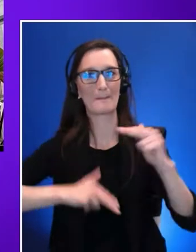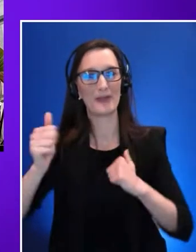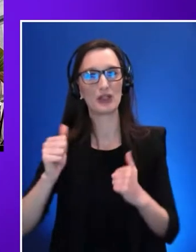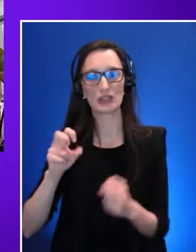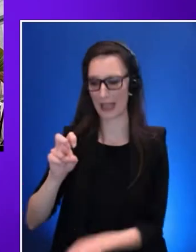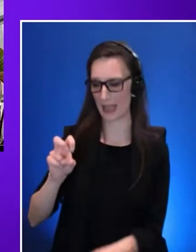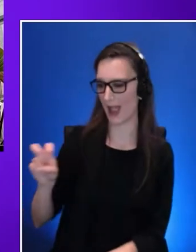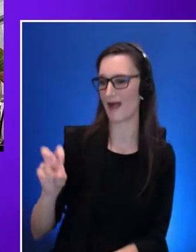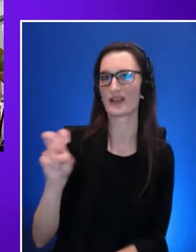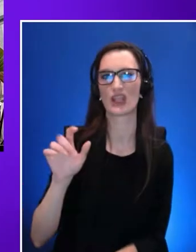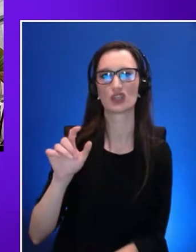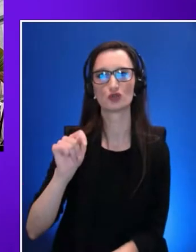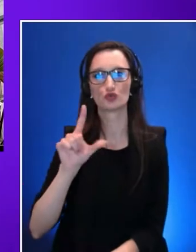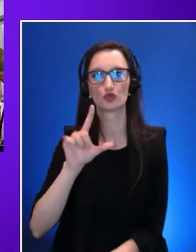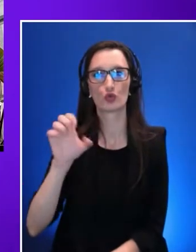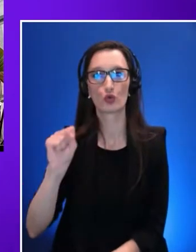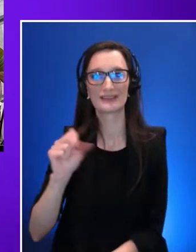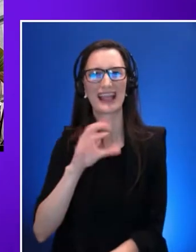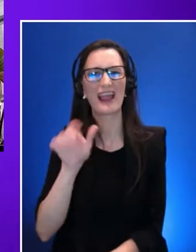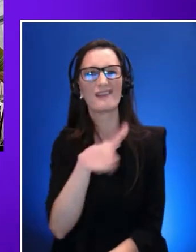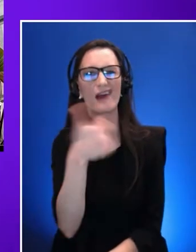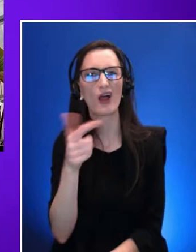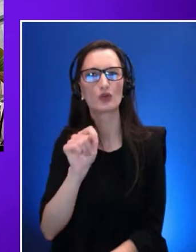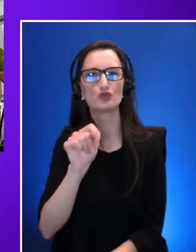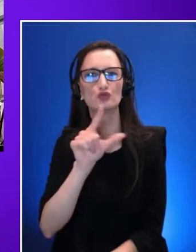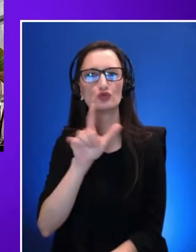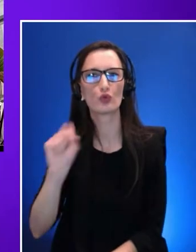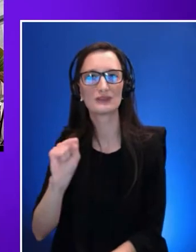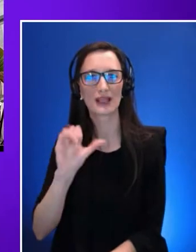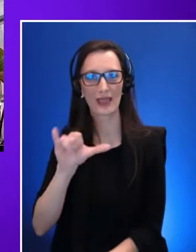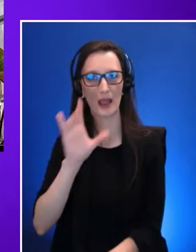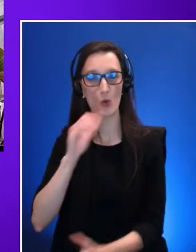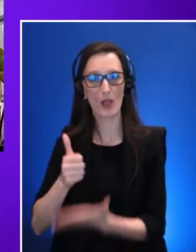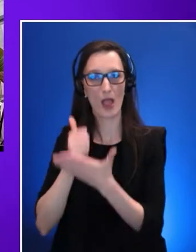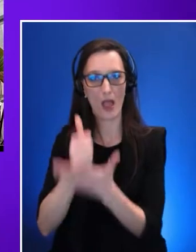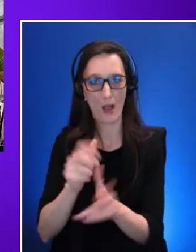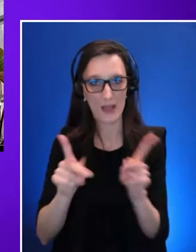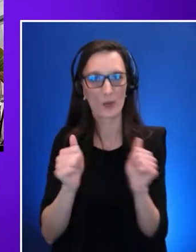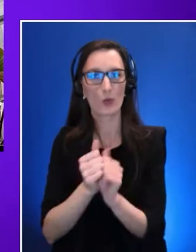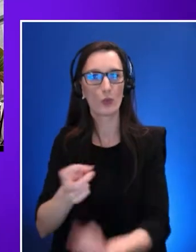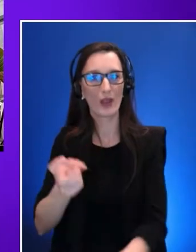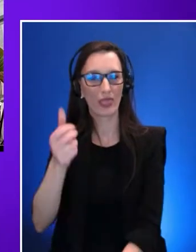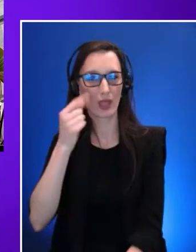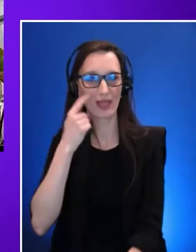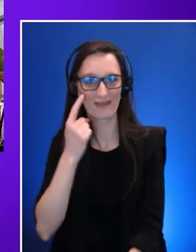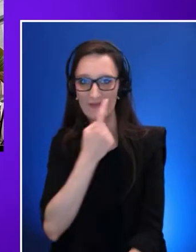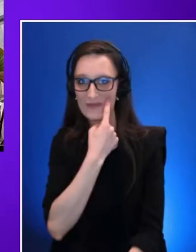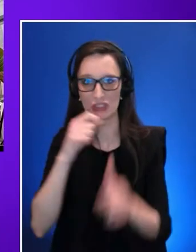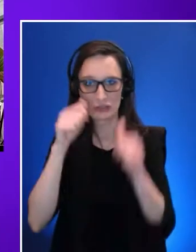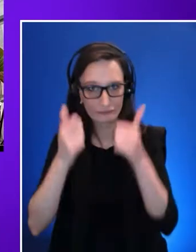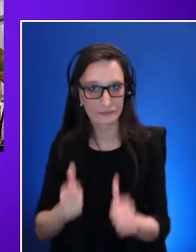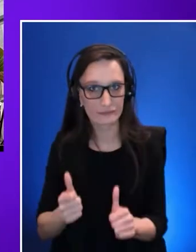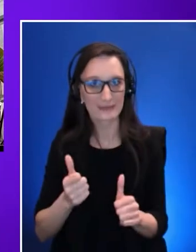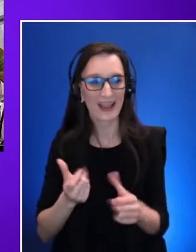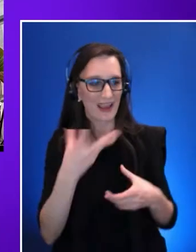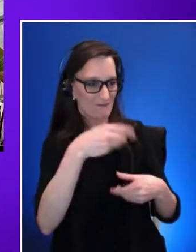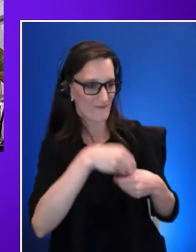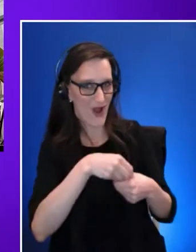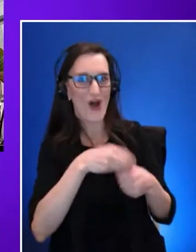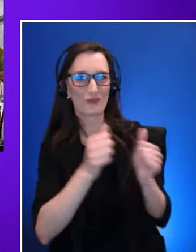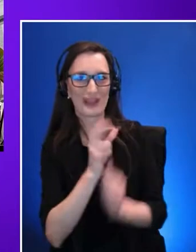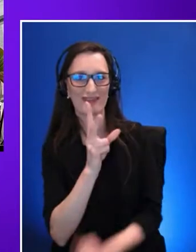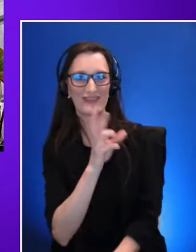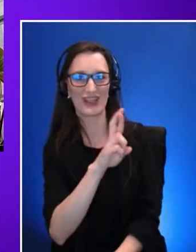other tools that will help people with low vision be able to participate in a virtual reality space. Have